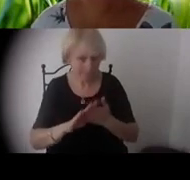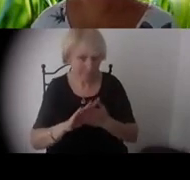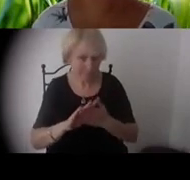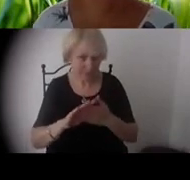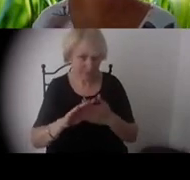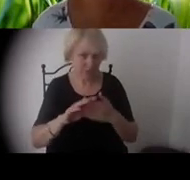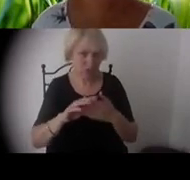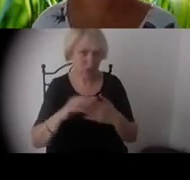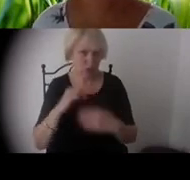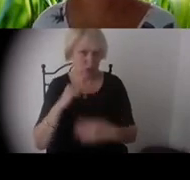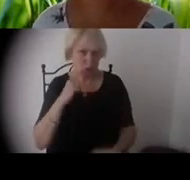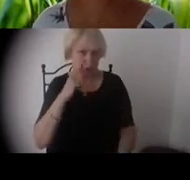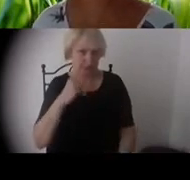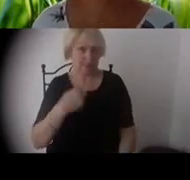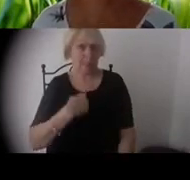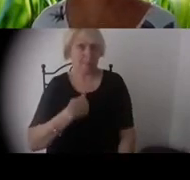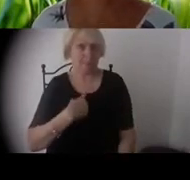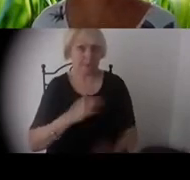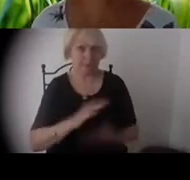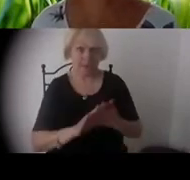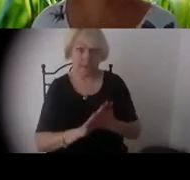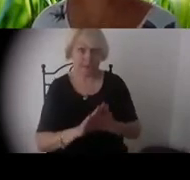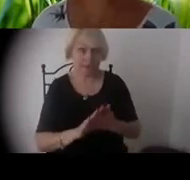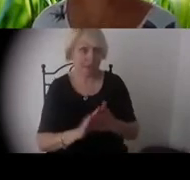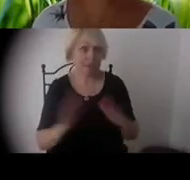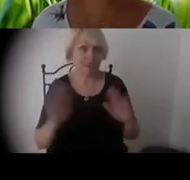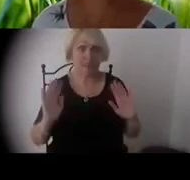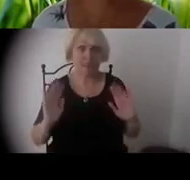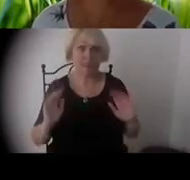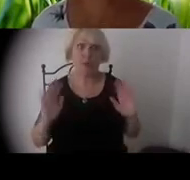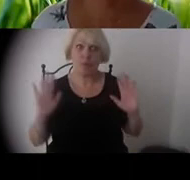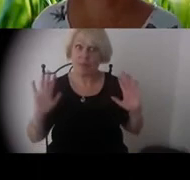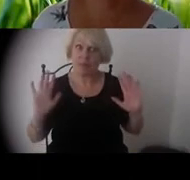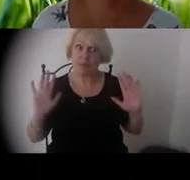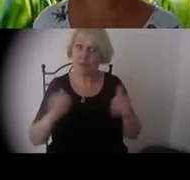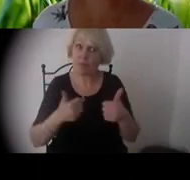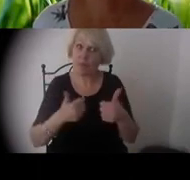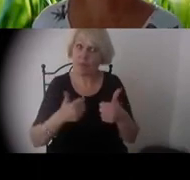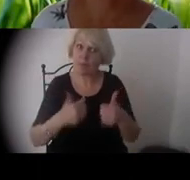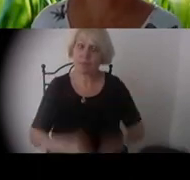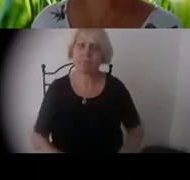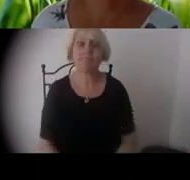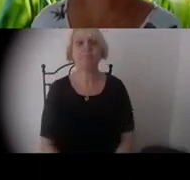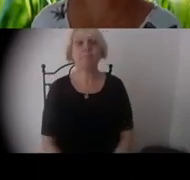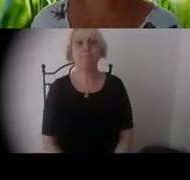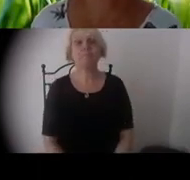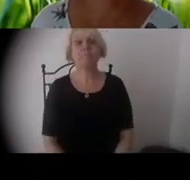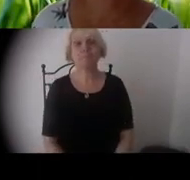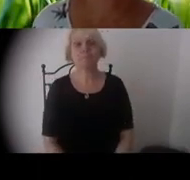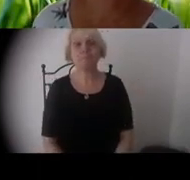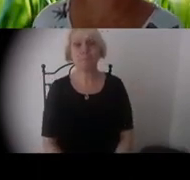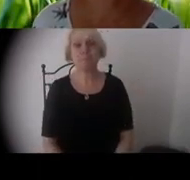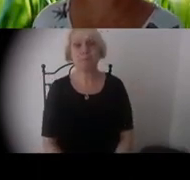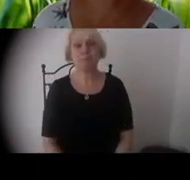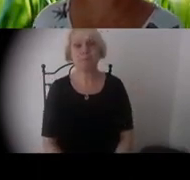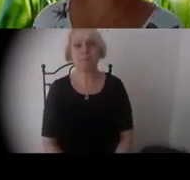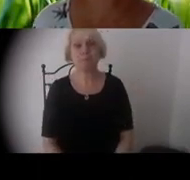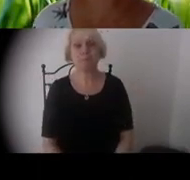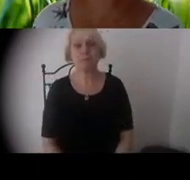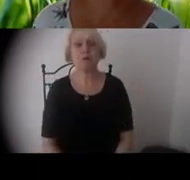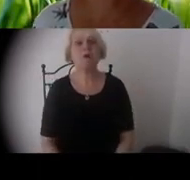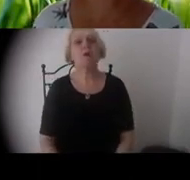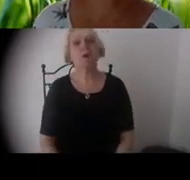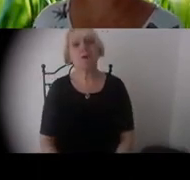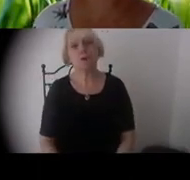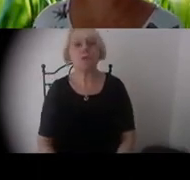see Simone signing. So if you need that opportunity, that's the best one. Otherwise, I suggest either gallery view or